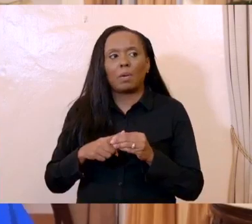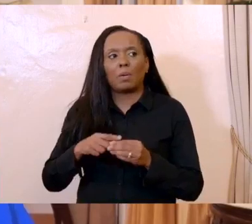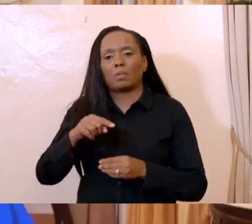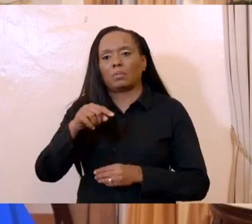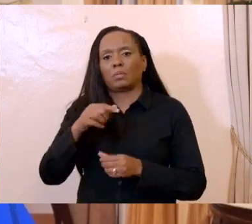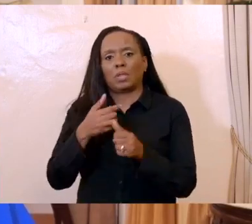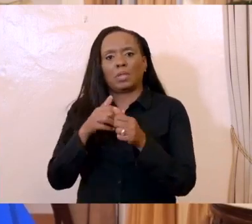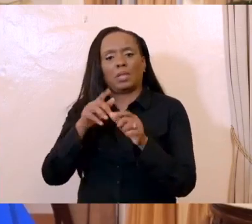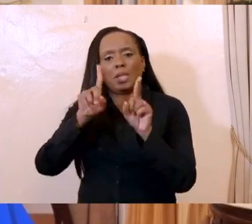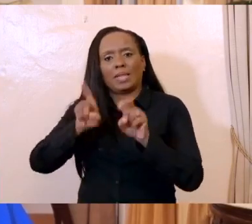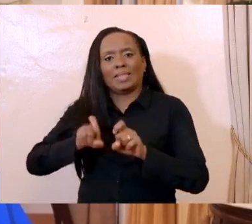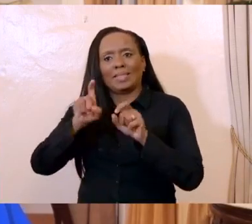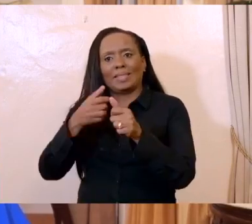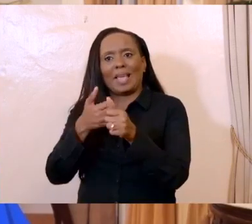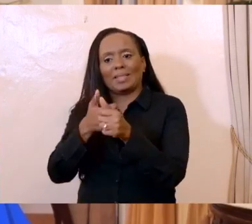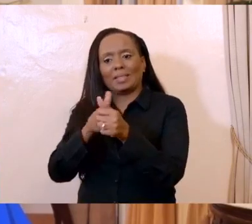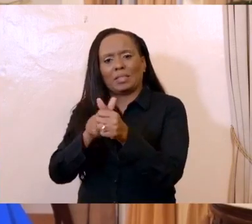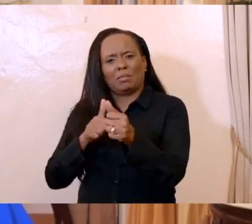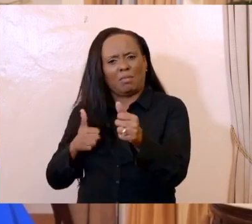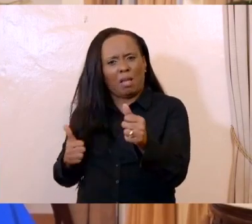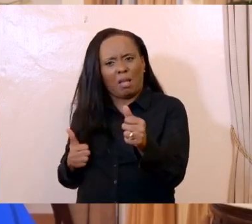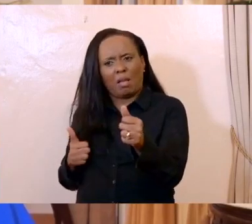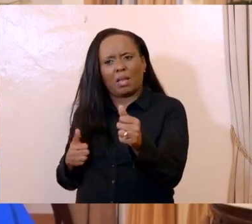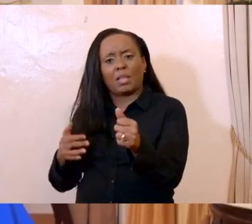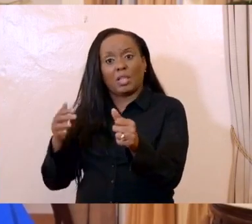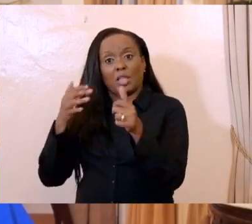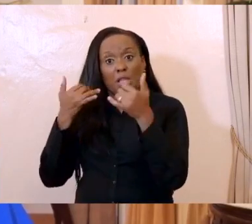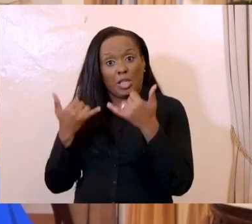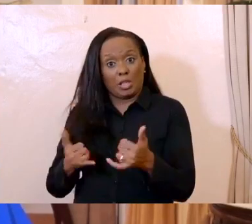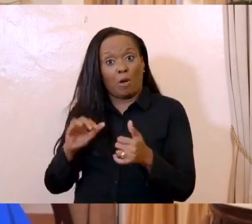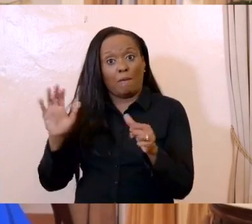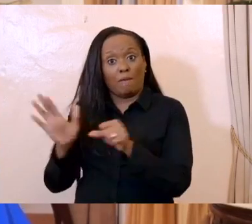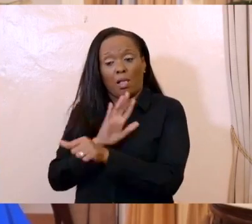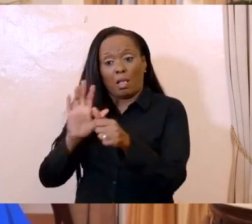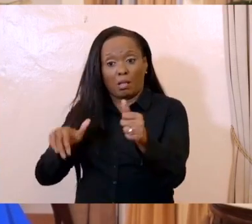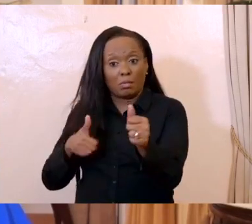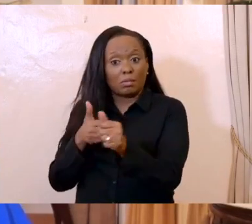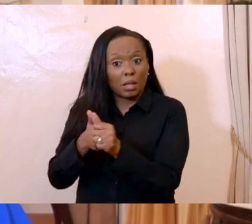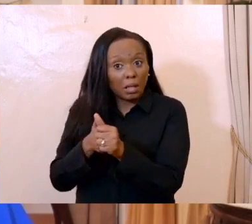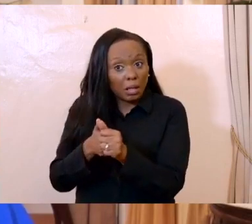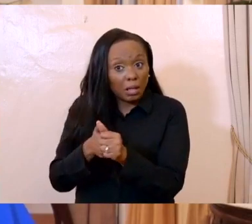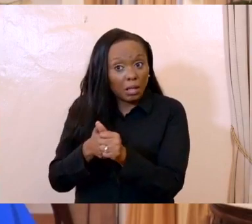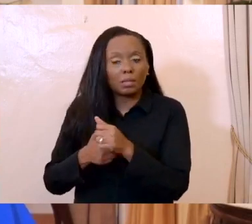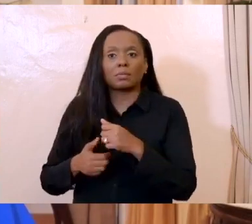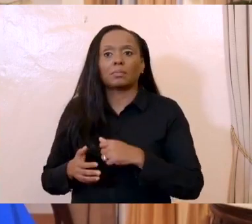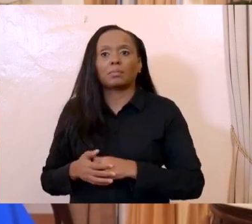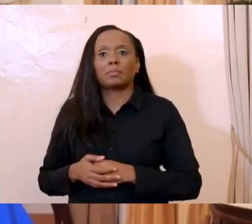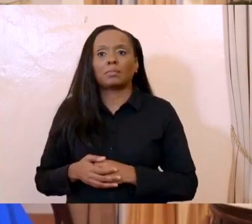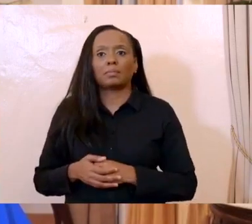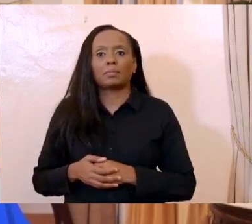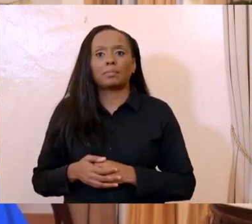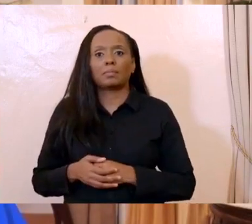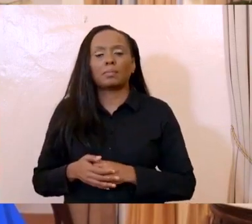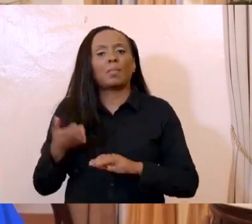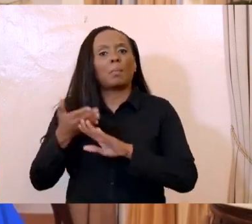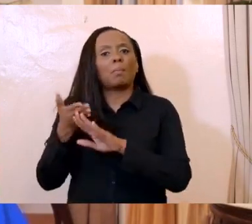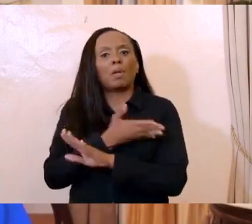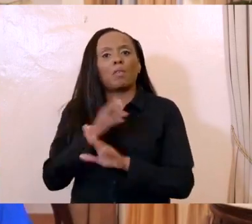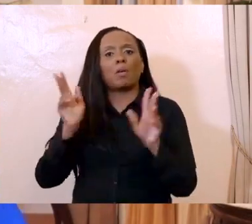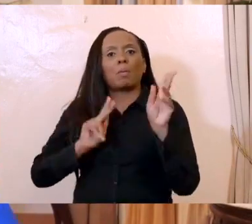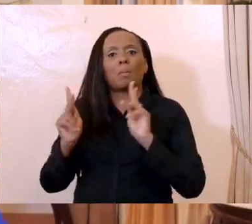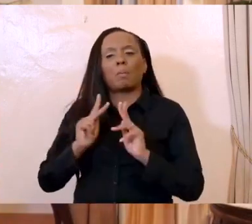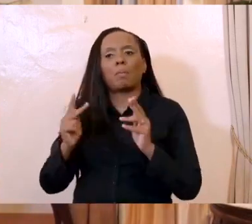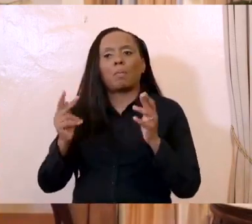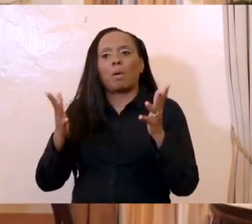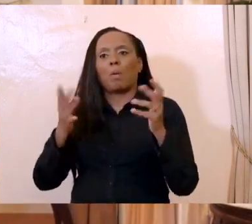what percentage by now has been cleared, as well as before persons who were coming here for surgery could have applied for